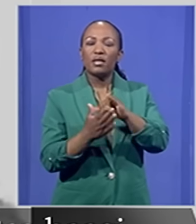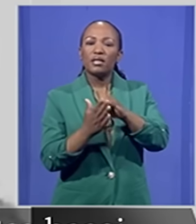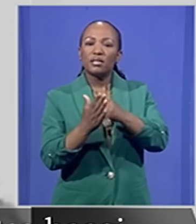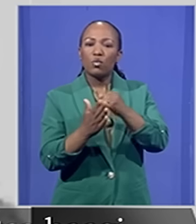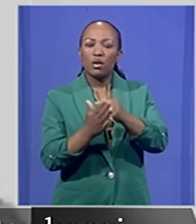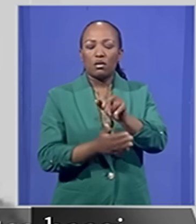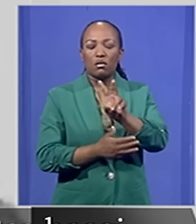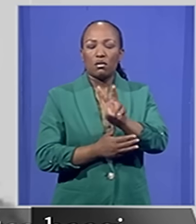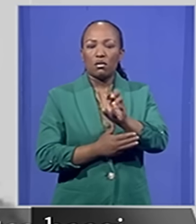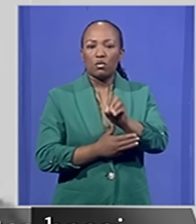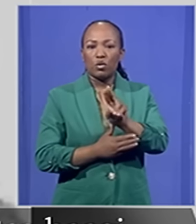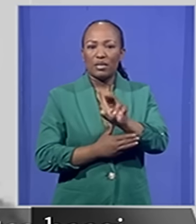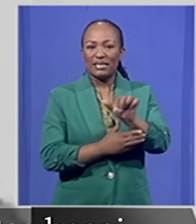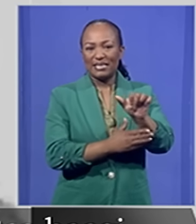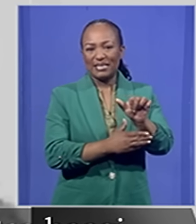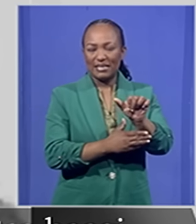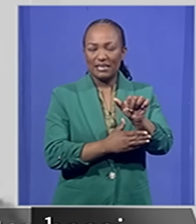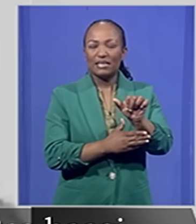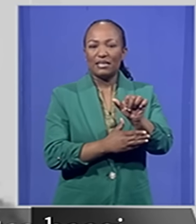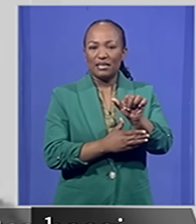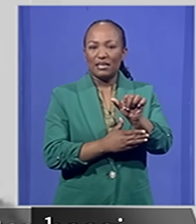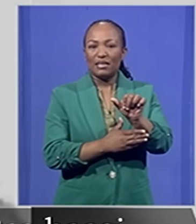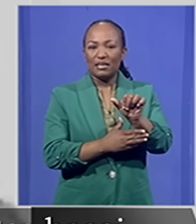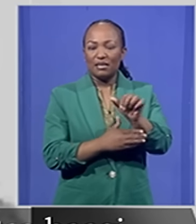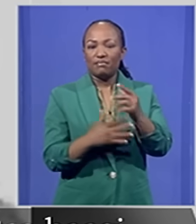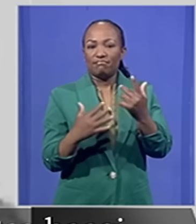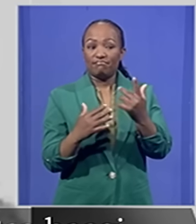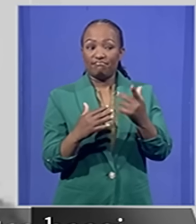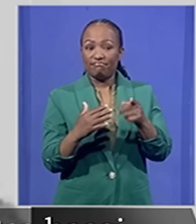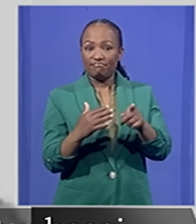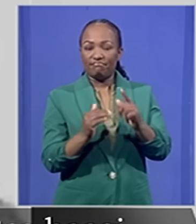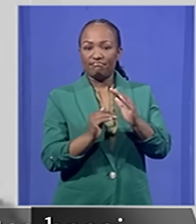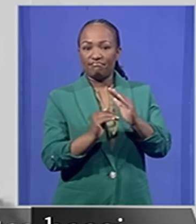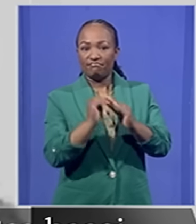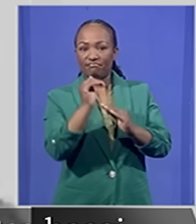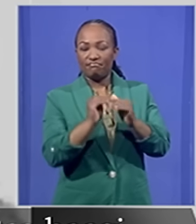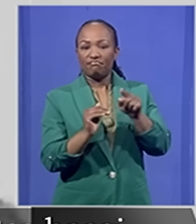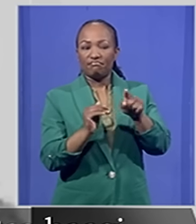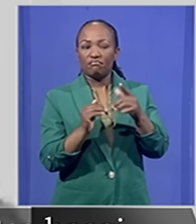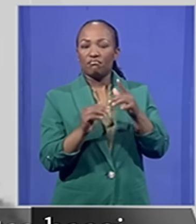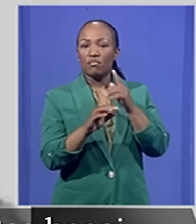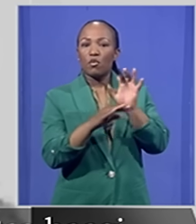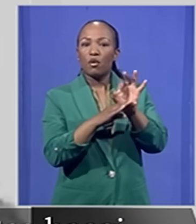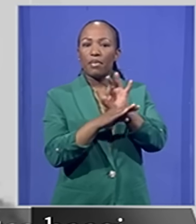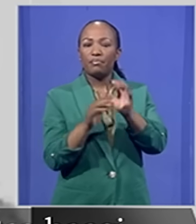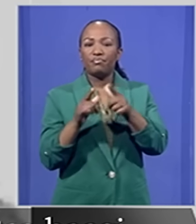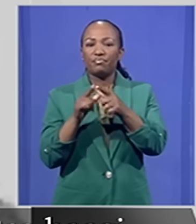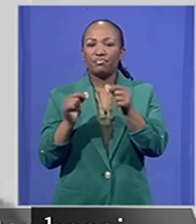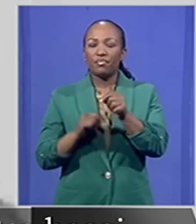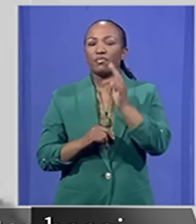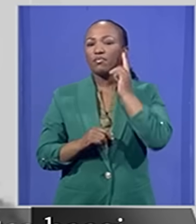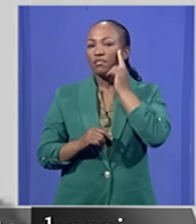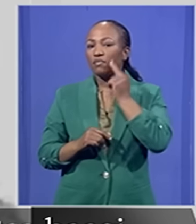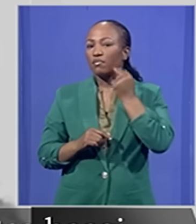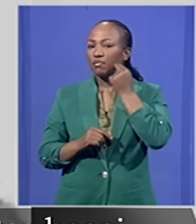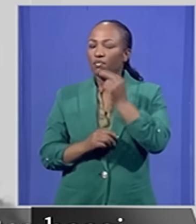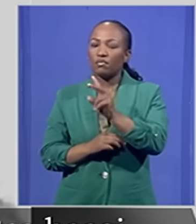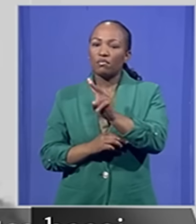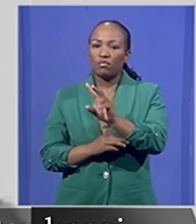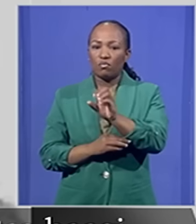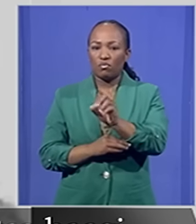are anticipating, because the reconstruction project is planned for completion in November 2026, but we have